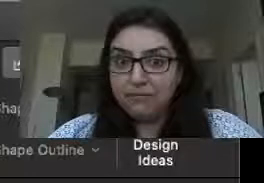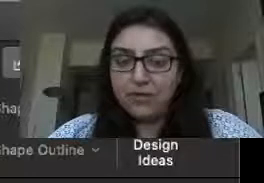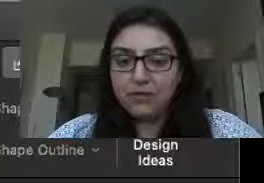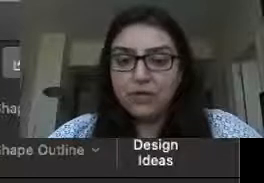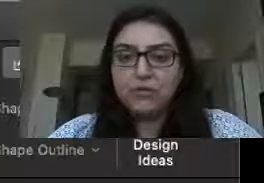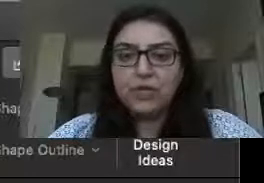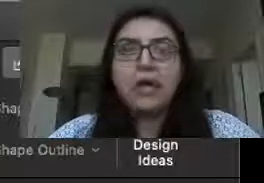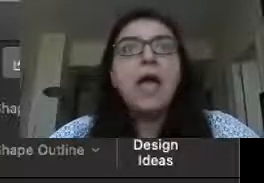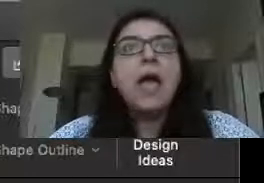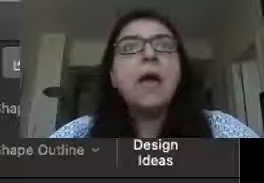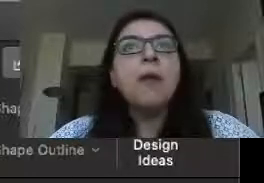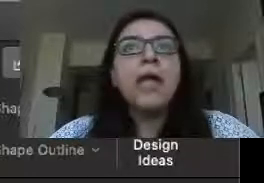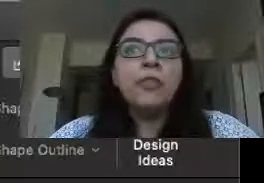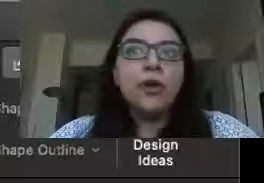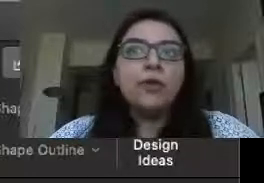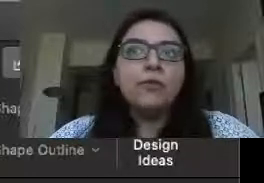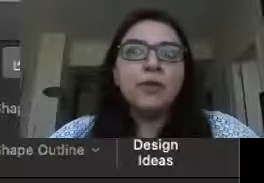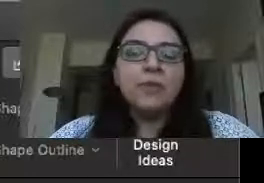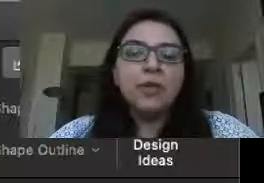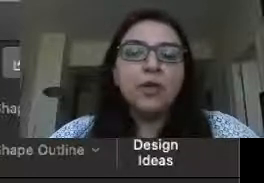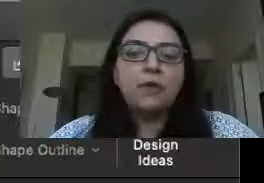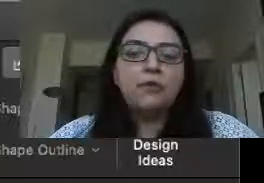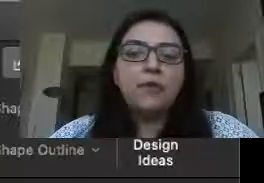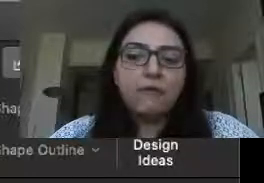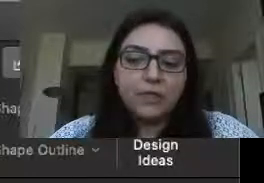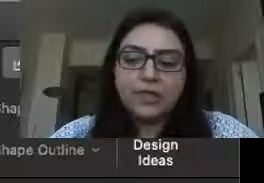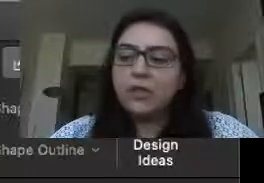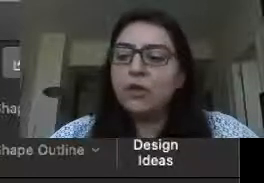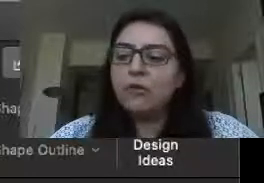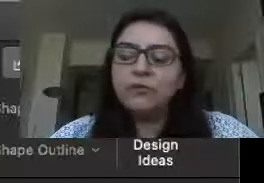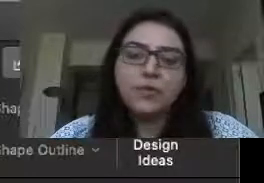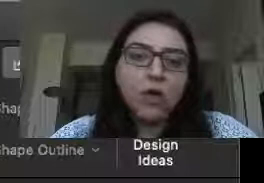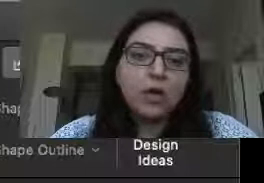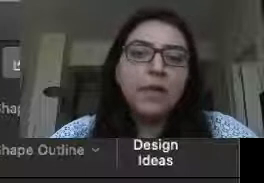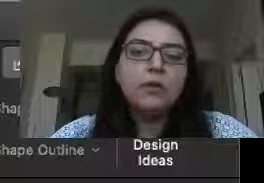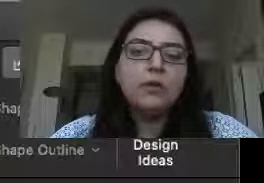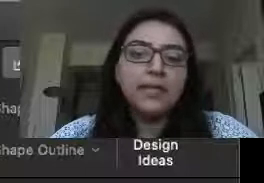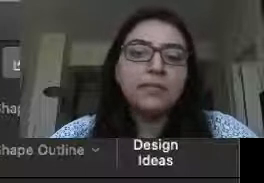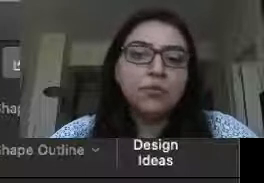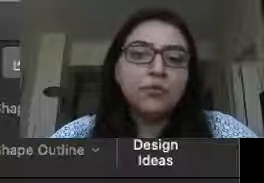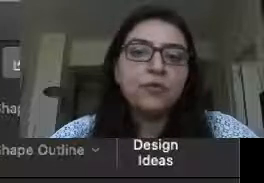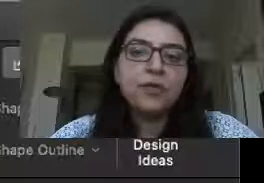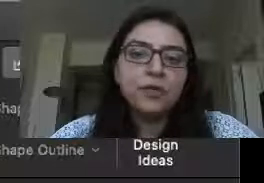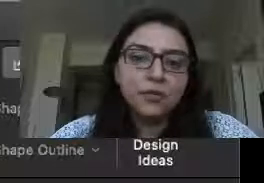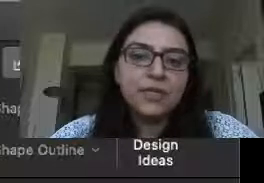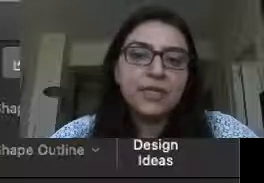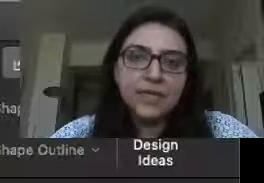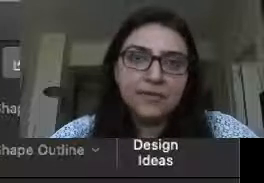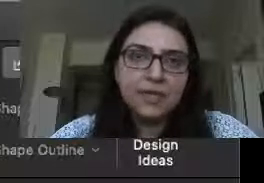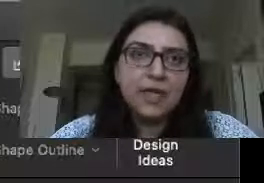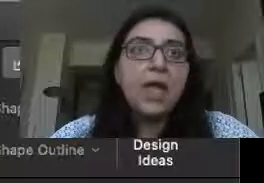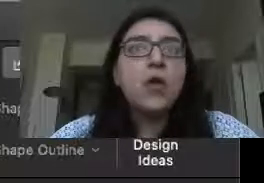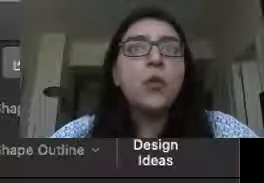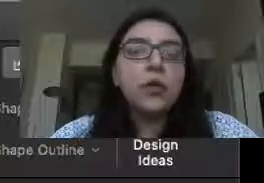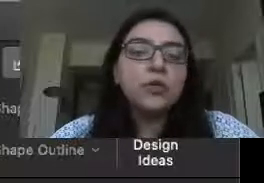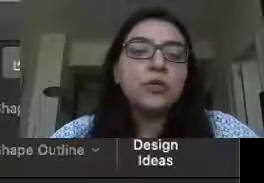many children. And there's been a lot of effort and a lot of talk about let's improve and increase